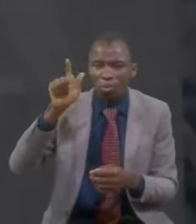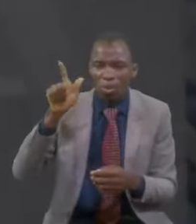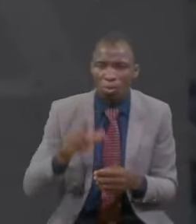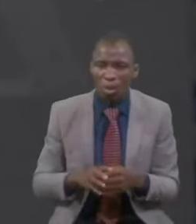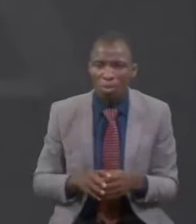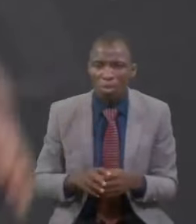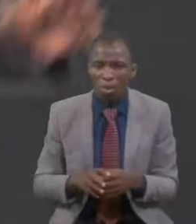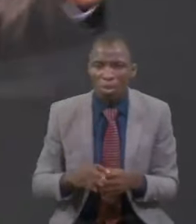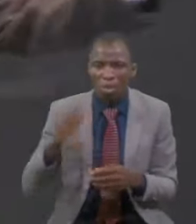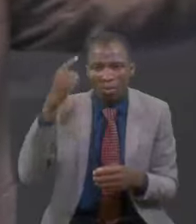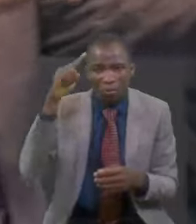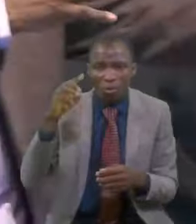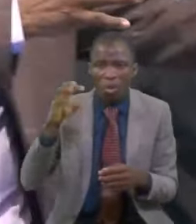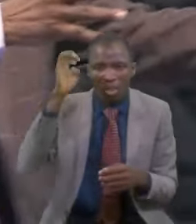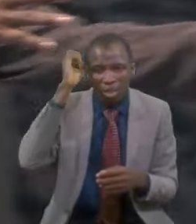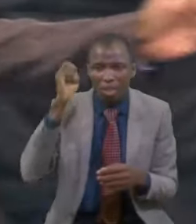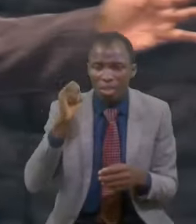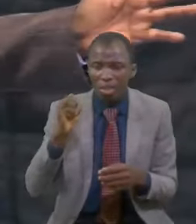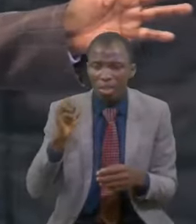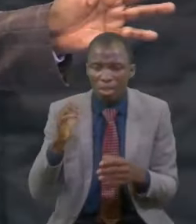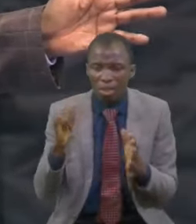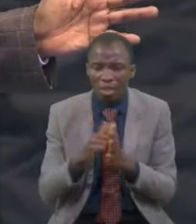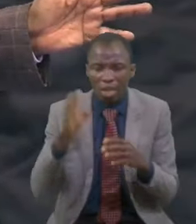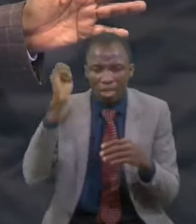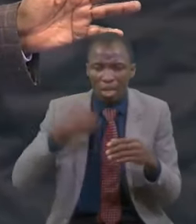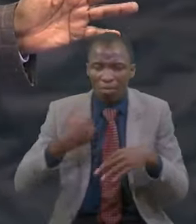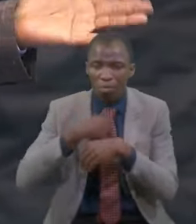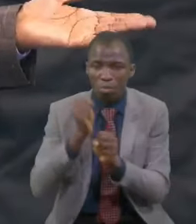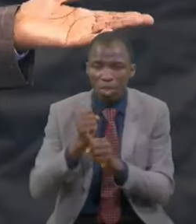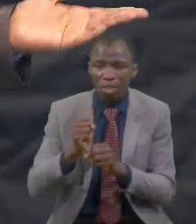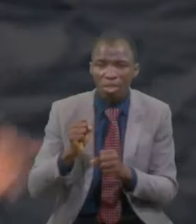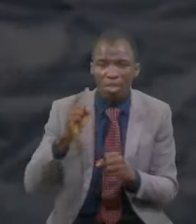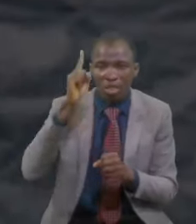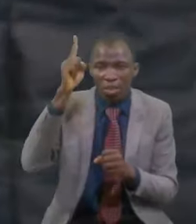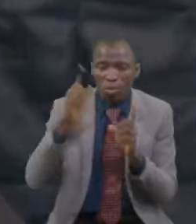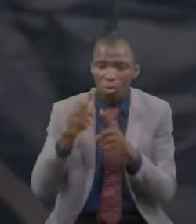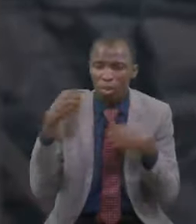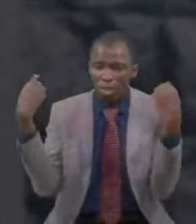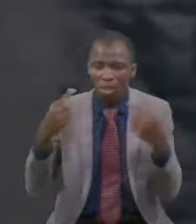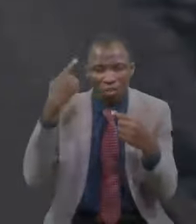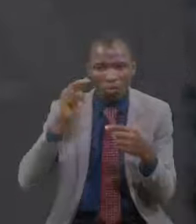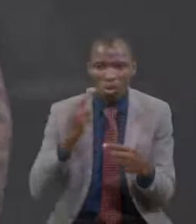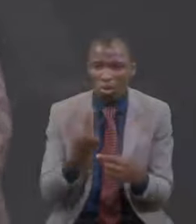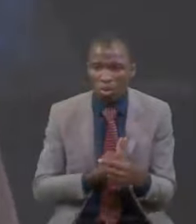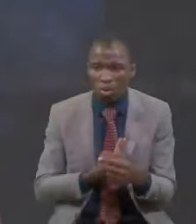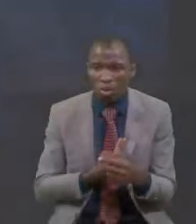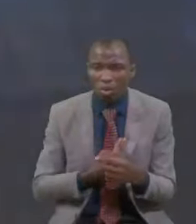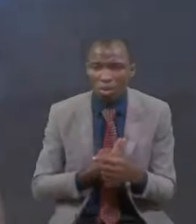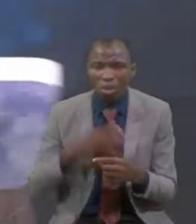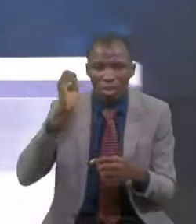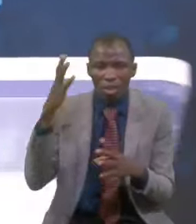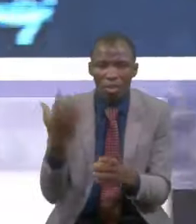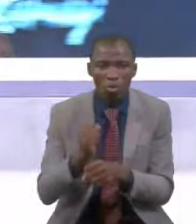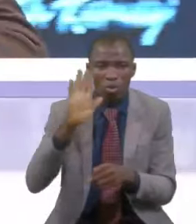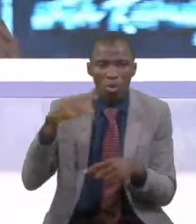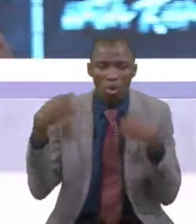made him to be sin for us. How? He took your sin. He took